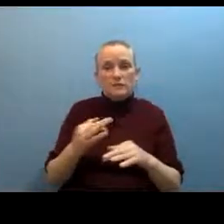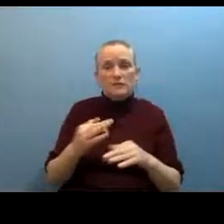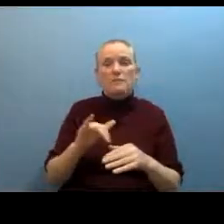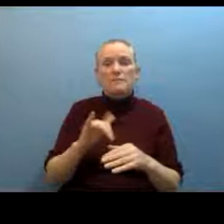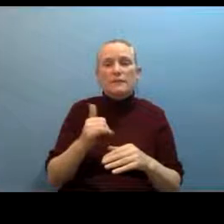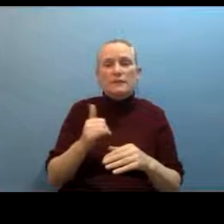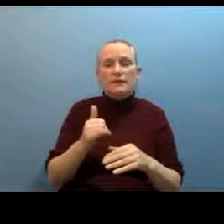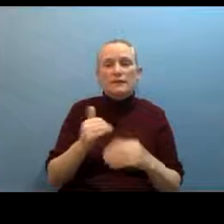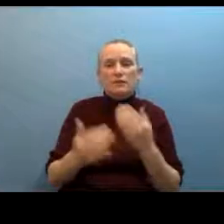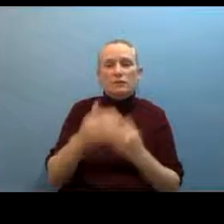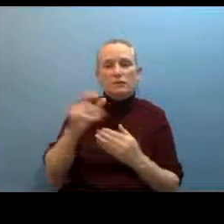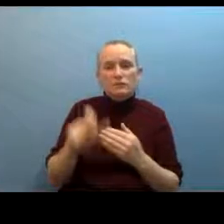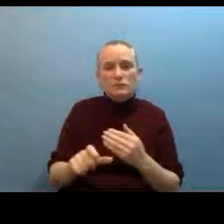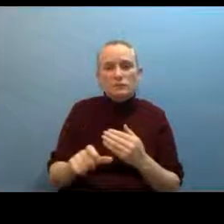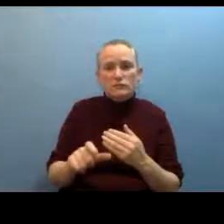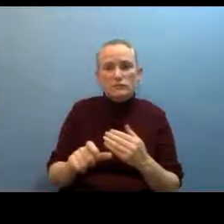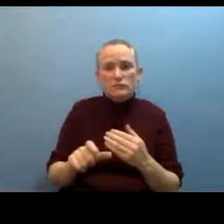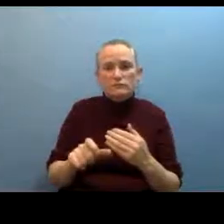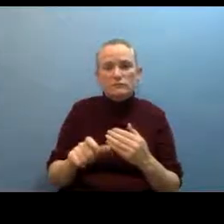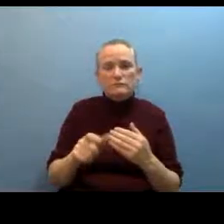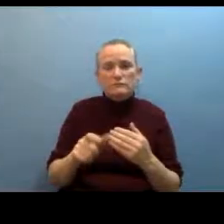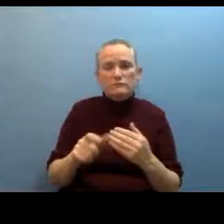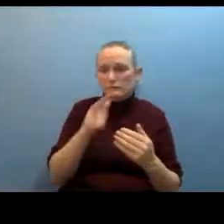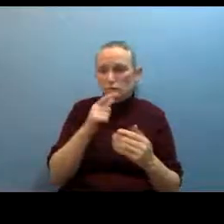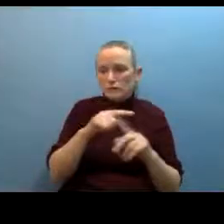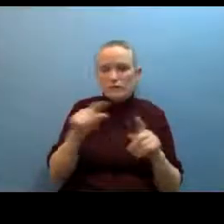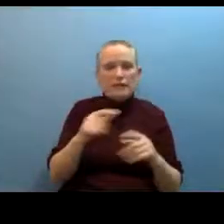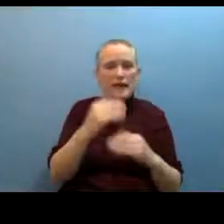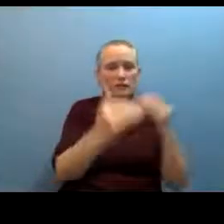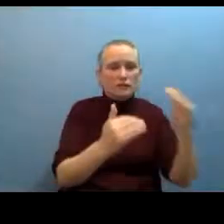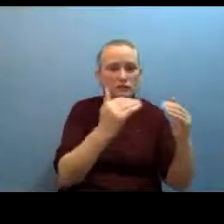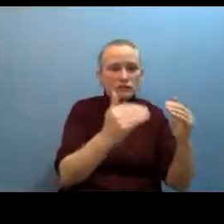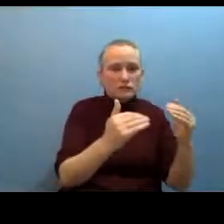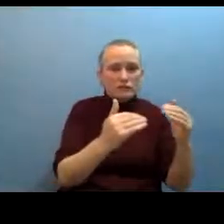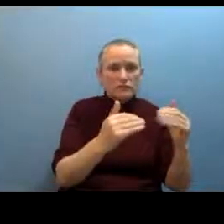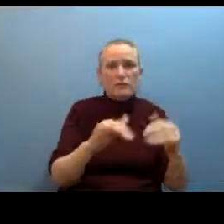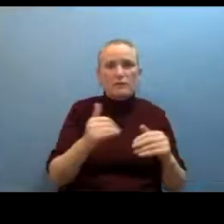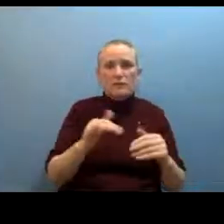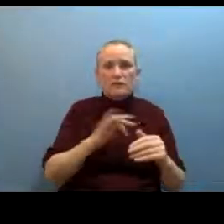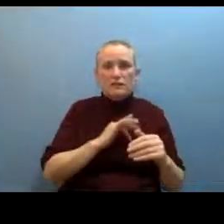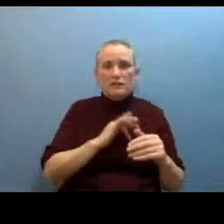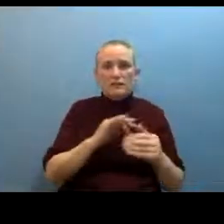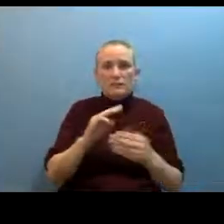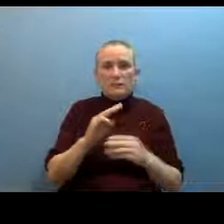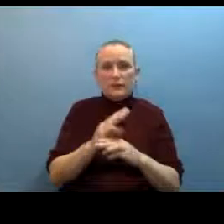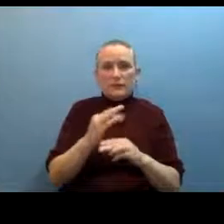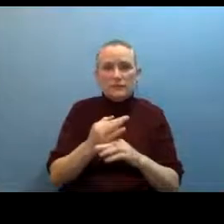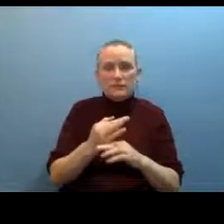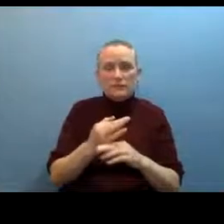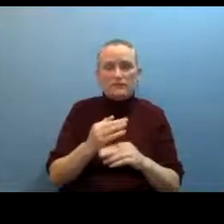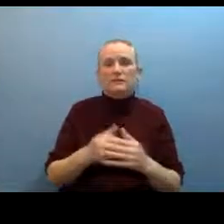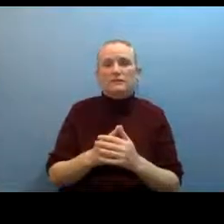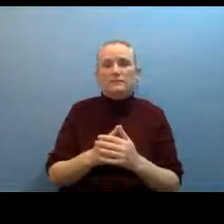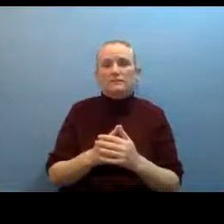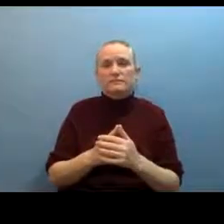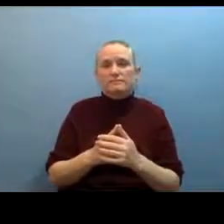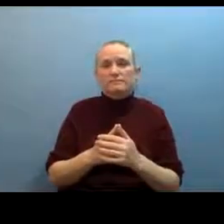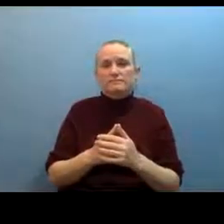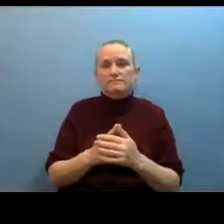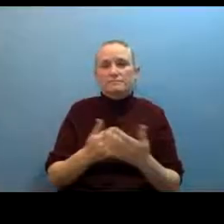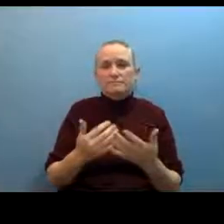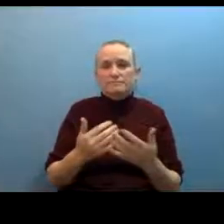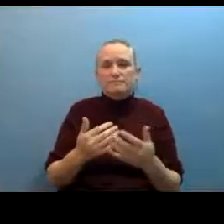your young person is speaking to a different adult, or maybe you as a parent are that one good adult for other people, for